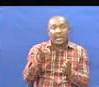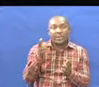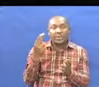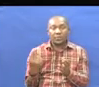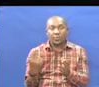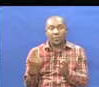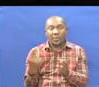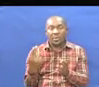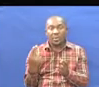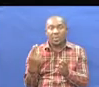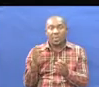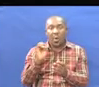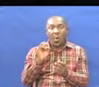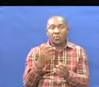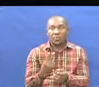peroxide.